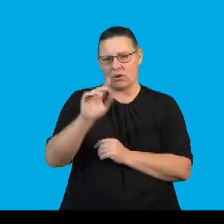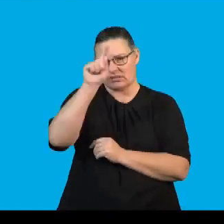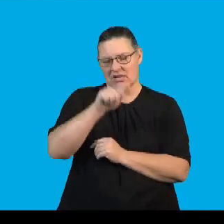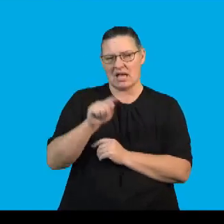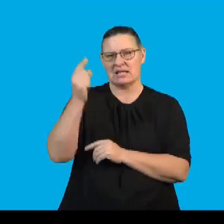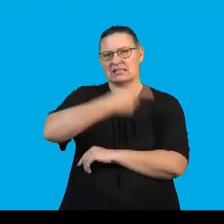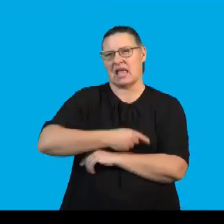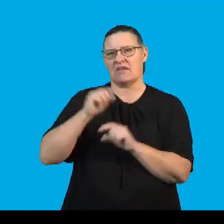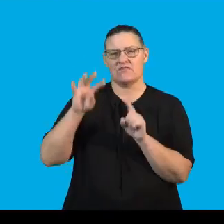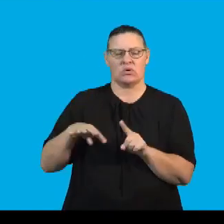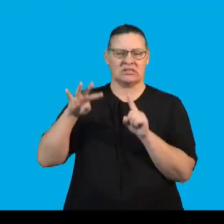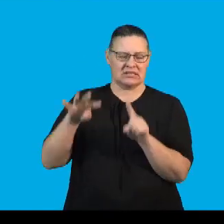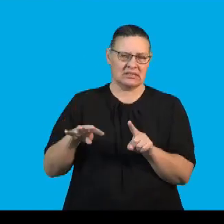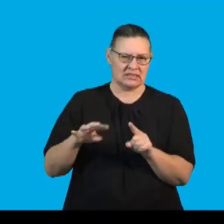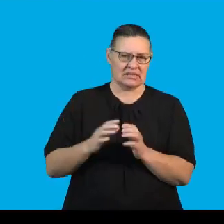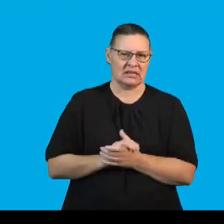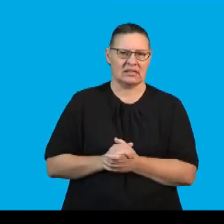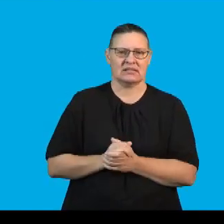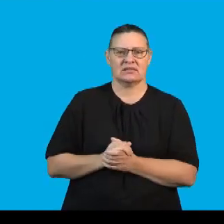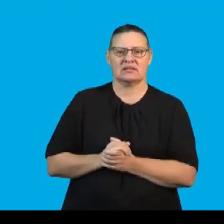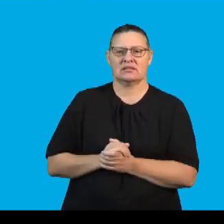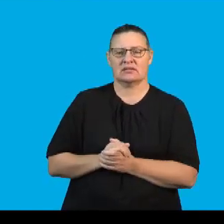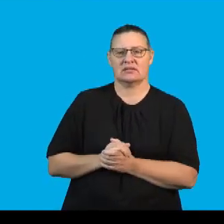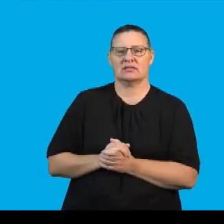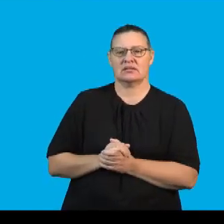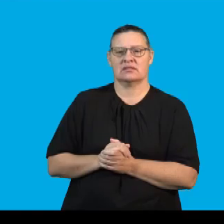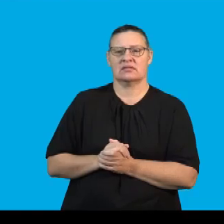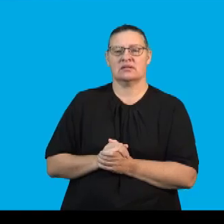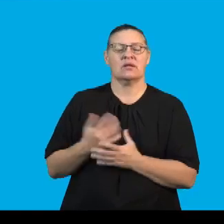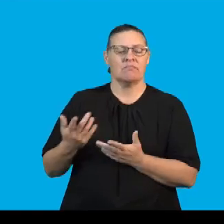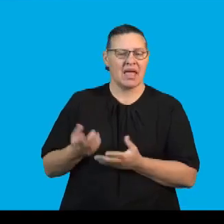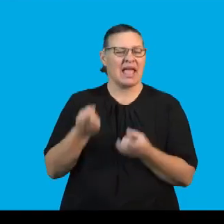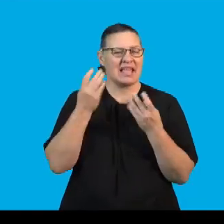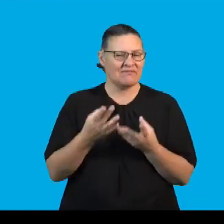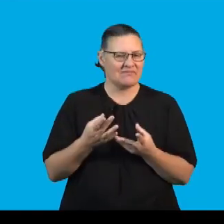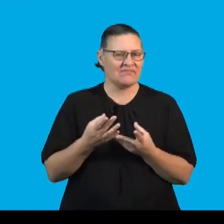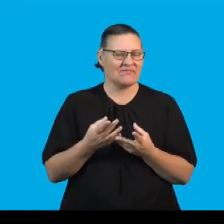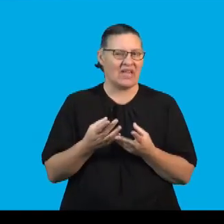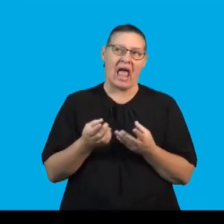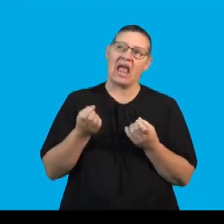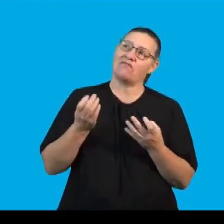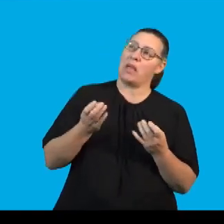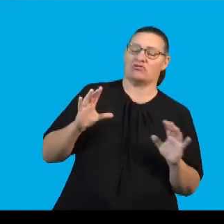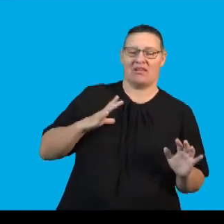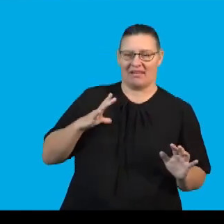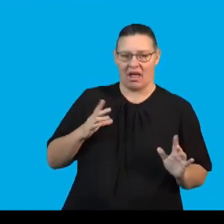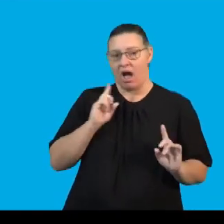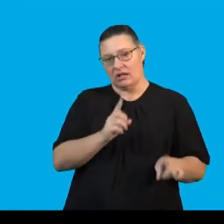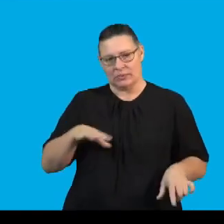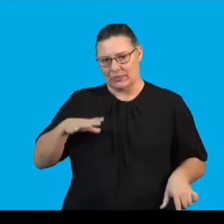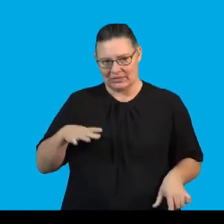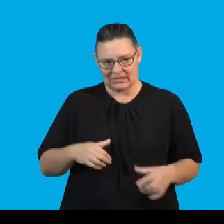somewhere around day 14. And something happens on day 14, you know ovulation. I'm just giving you clues, I'm not giving you an